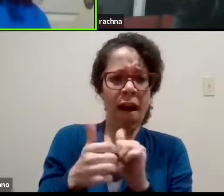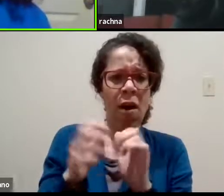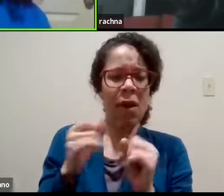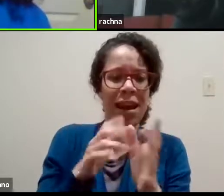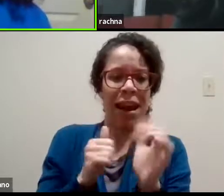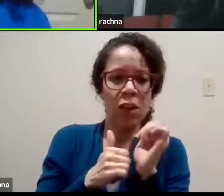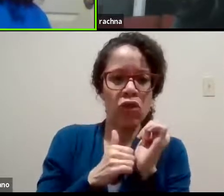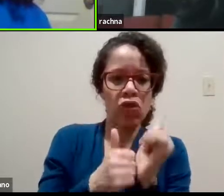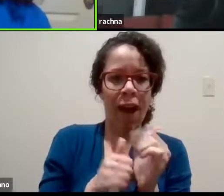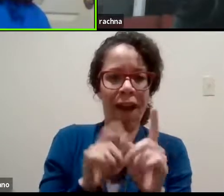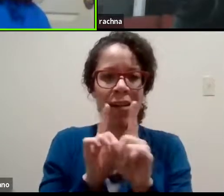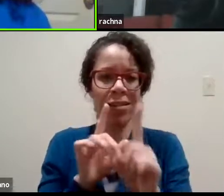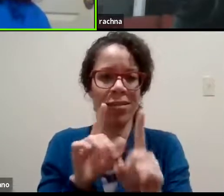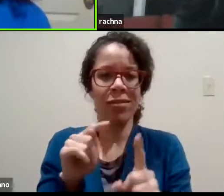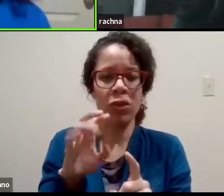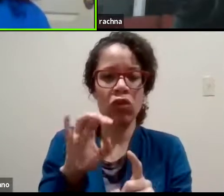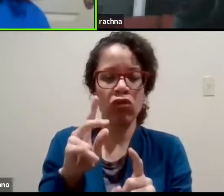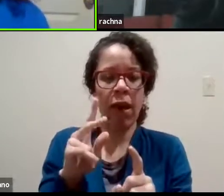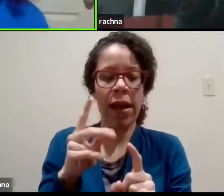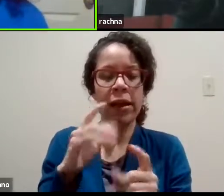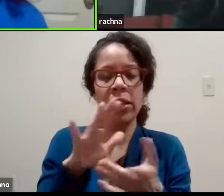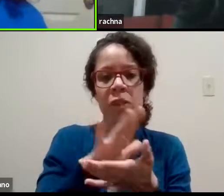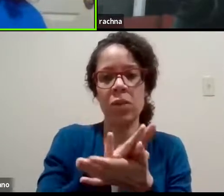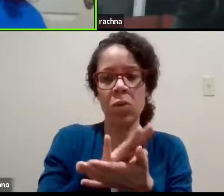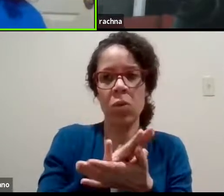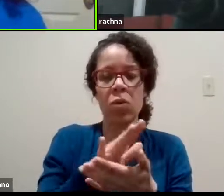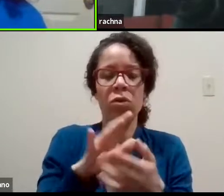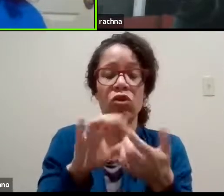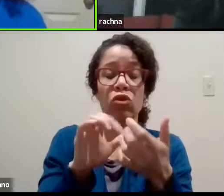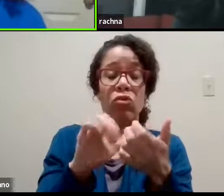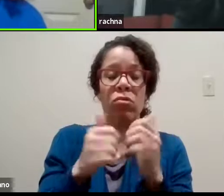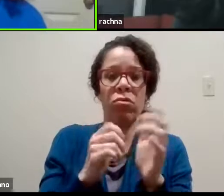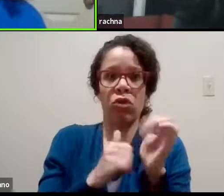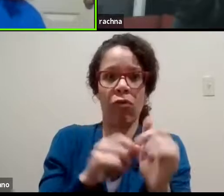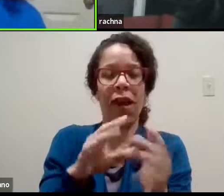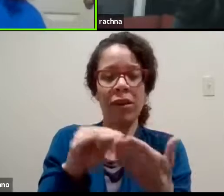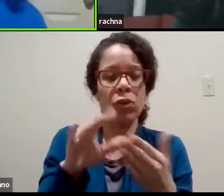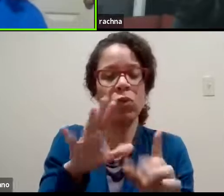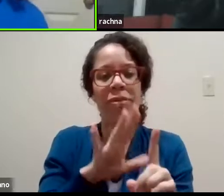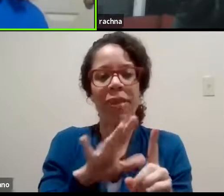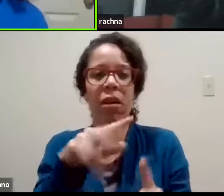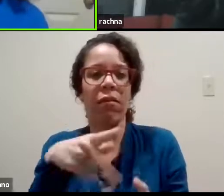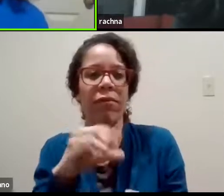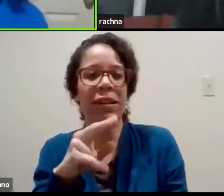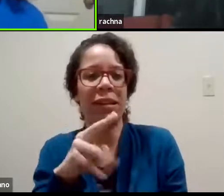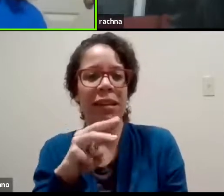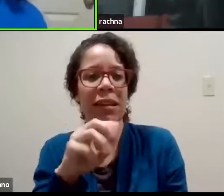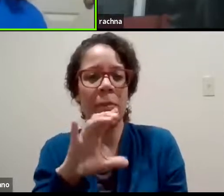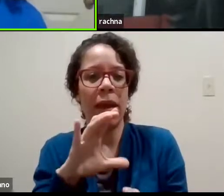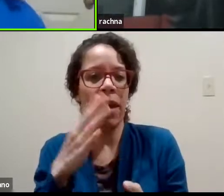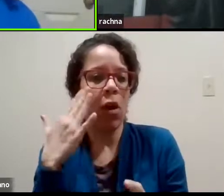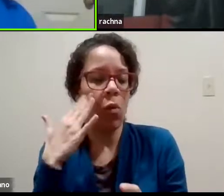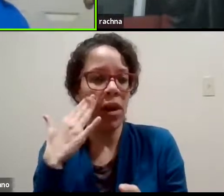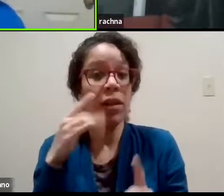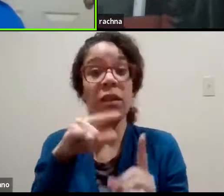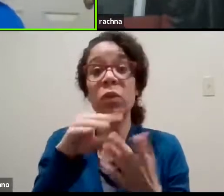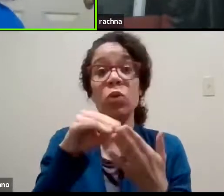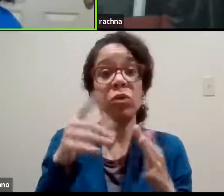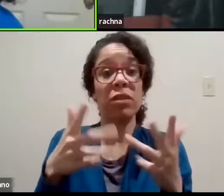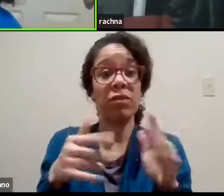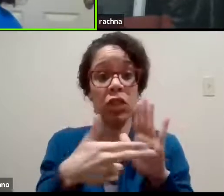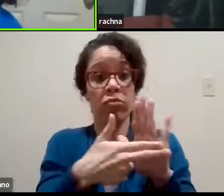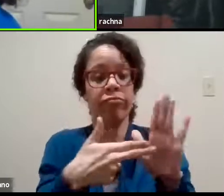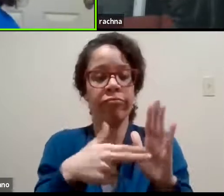child's phonemic awareness and writing development? So the kid's been diagnosed with